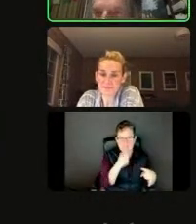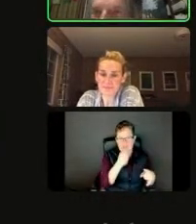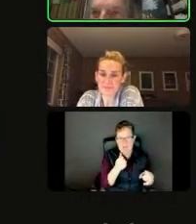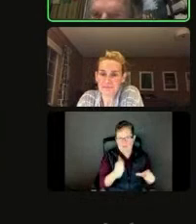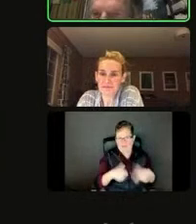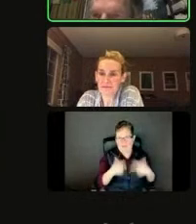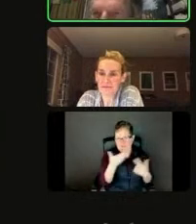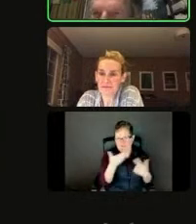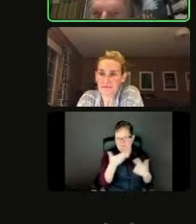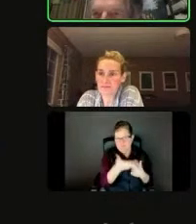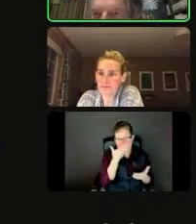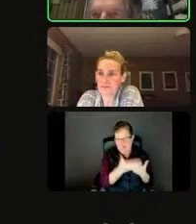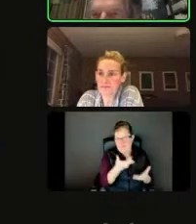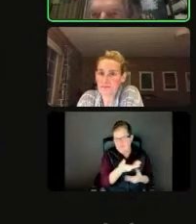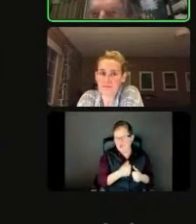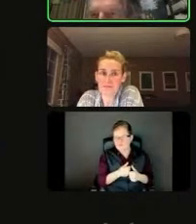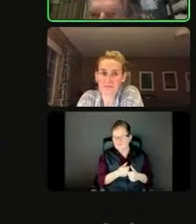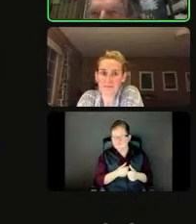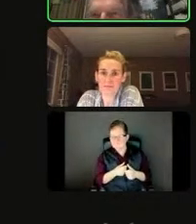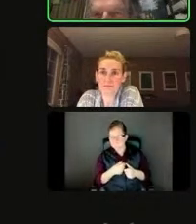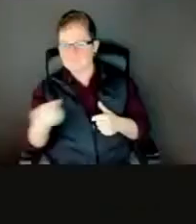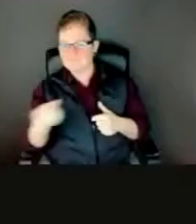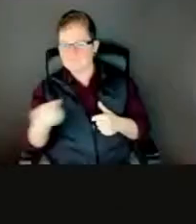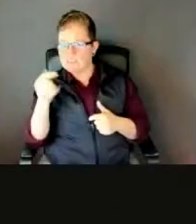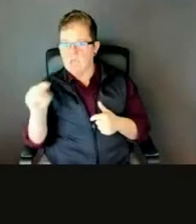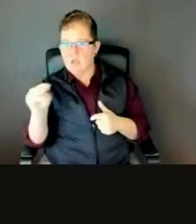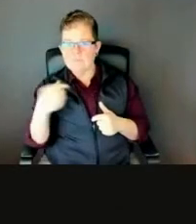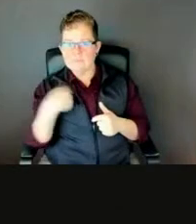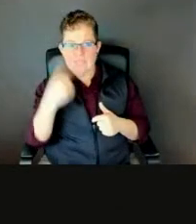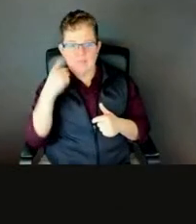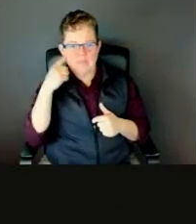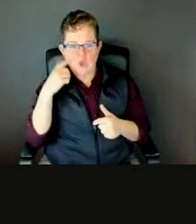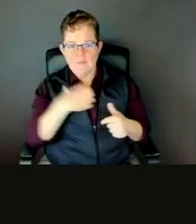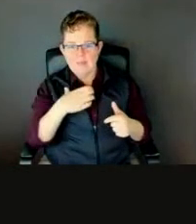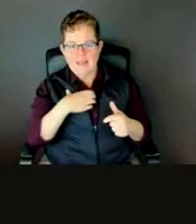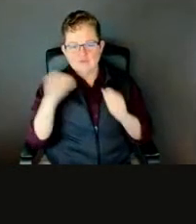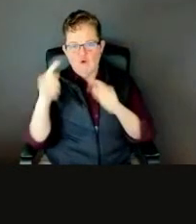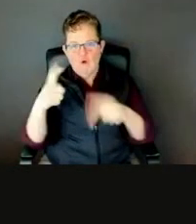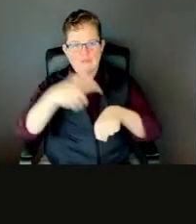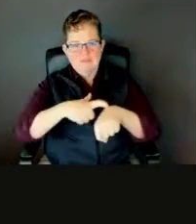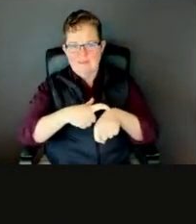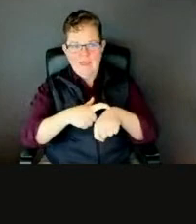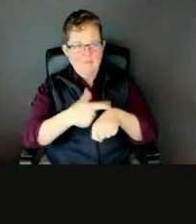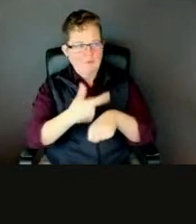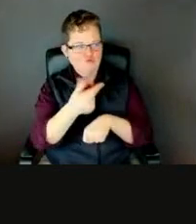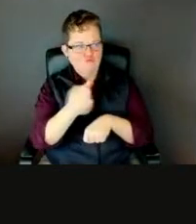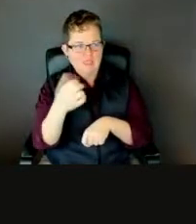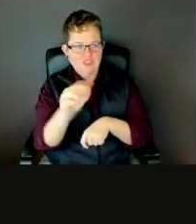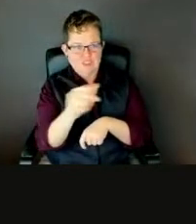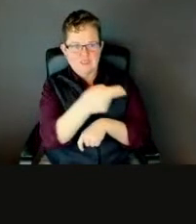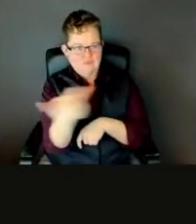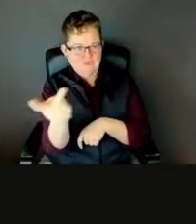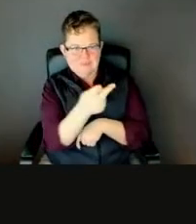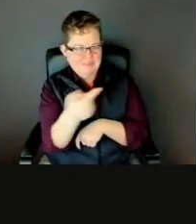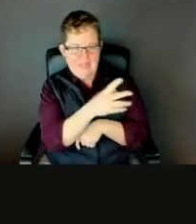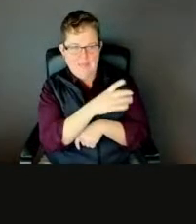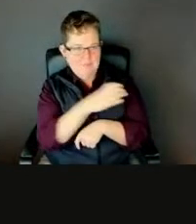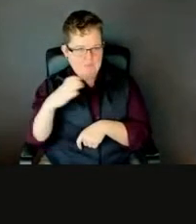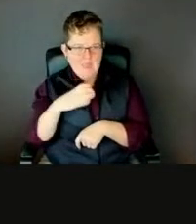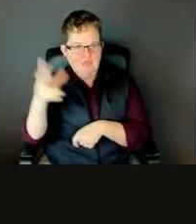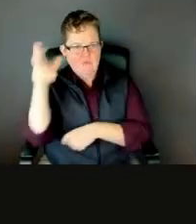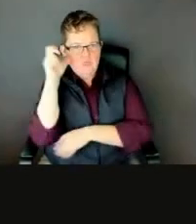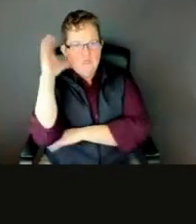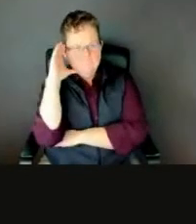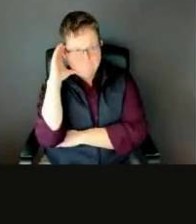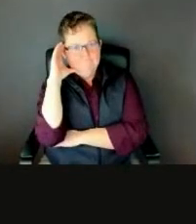question. I'm hearing complaints too, of course, all the time, and Gretchen, you and I have been at the SEMCA meetings to hear